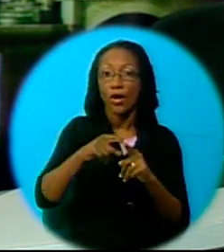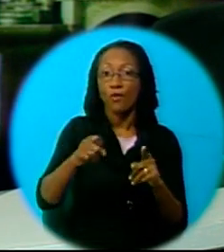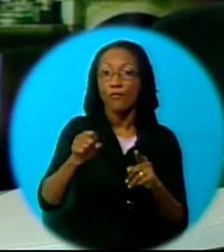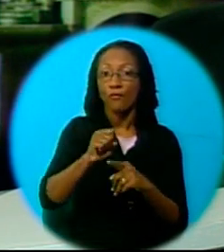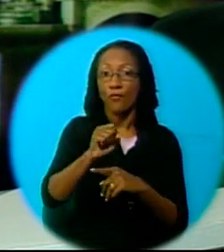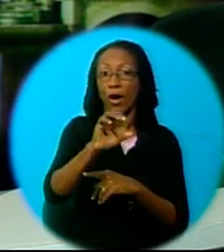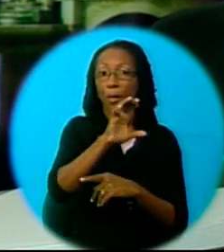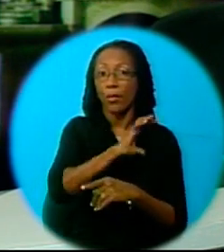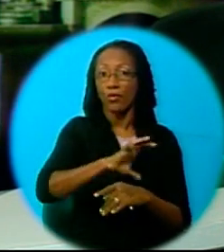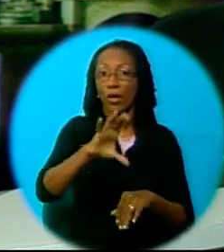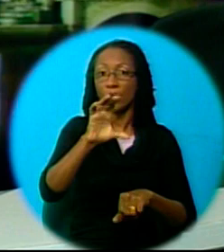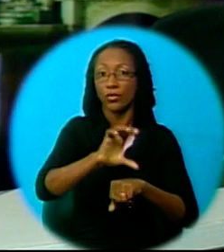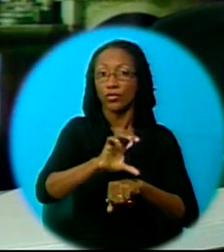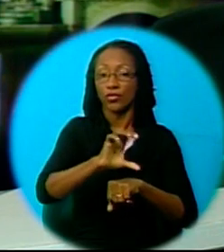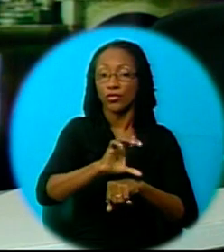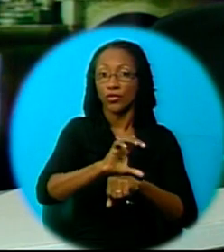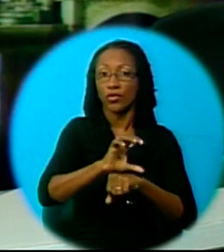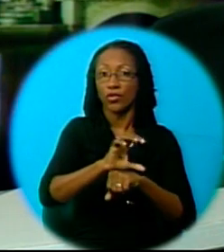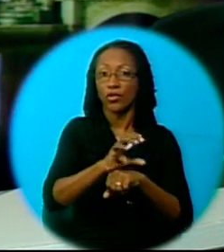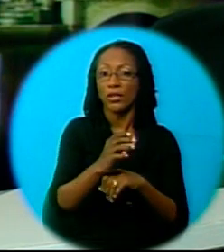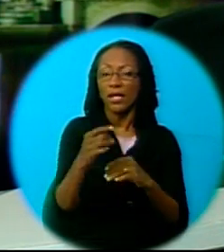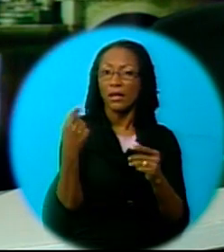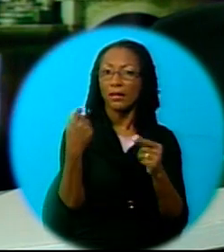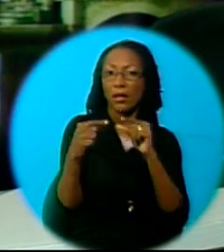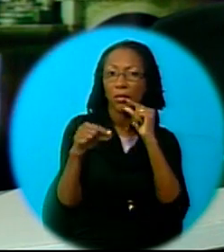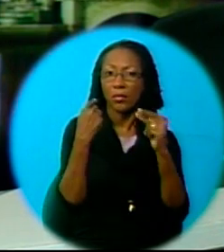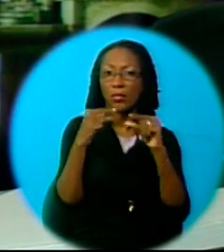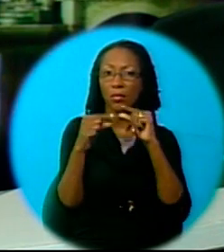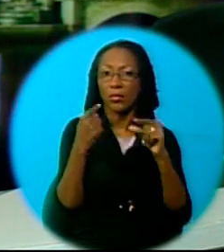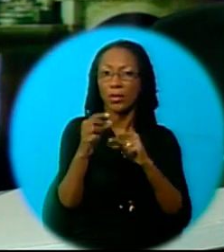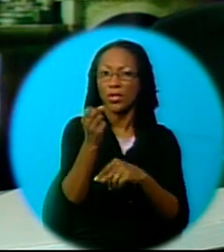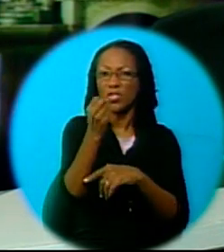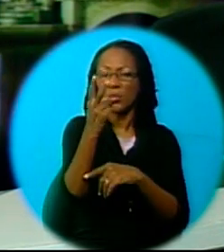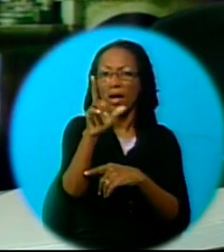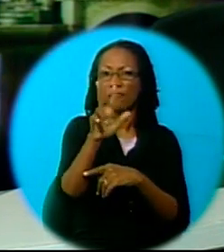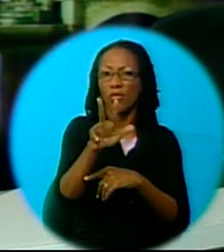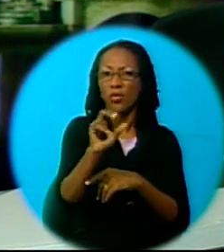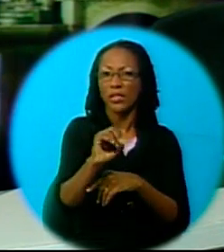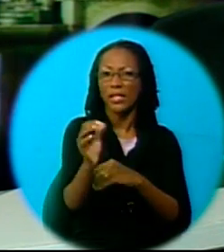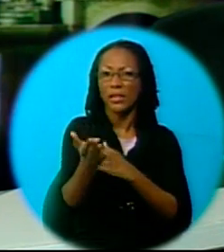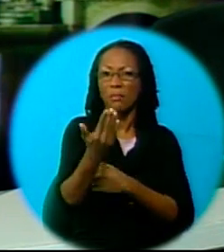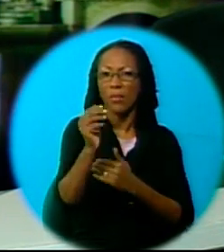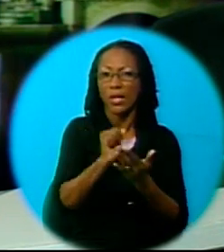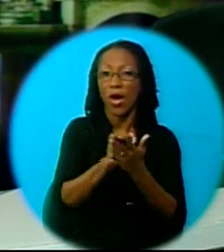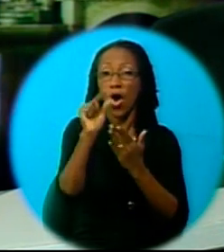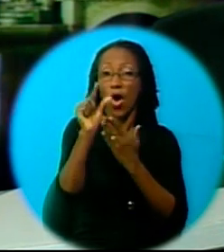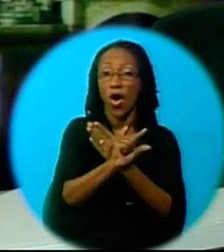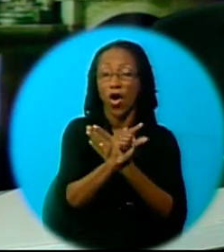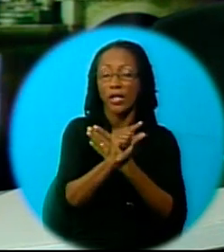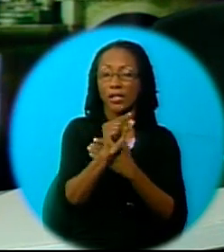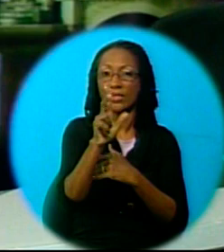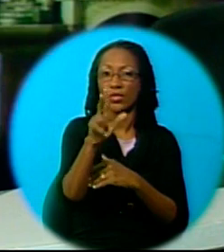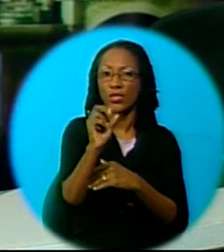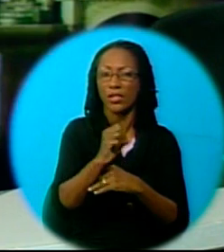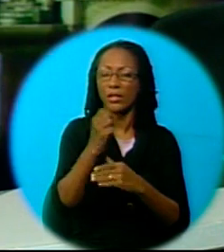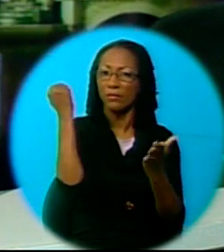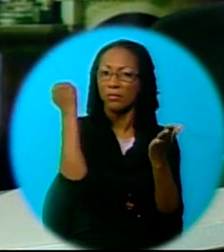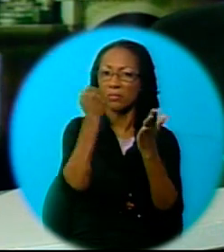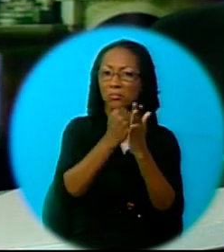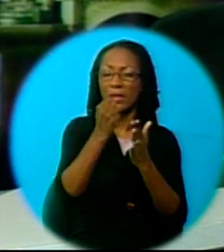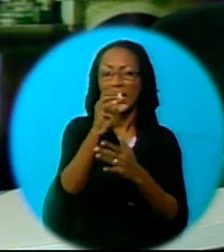a stab wound after being involved in a dispute around 12:30 in the morning of August 30th while at